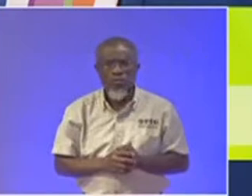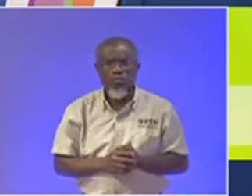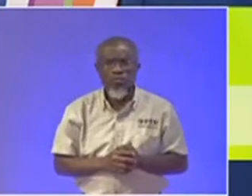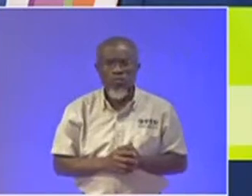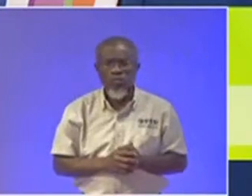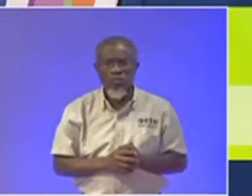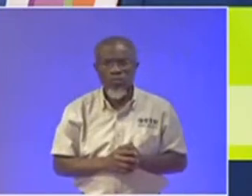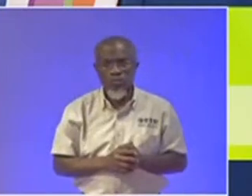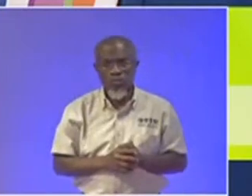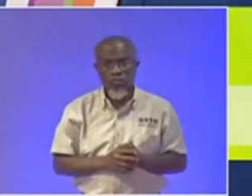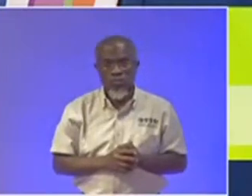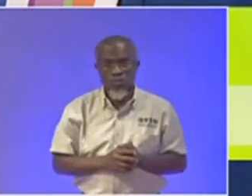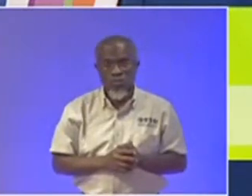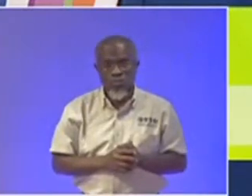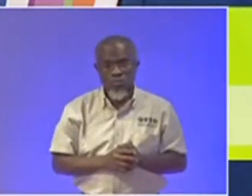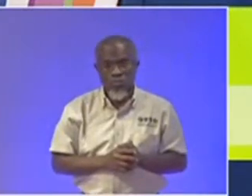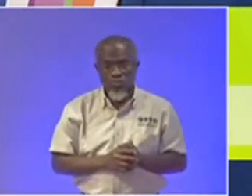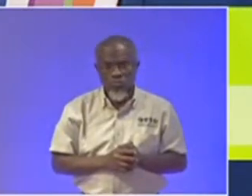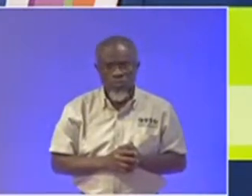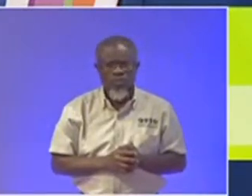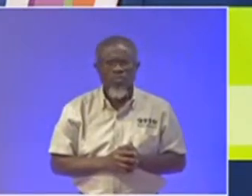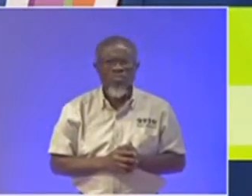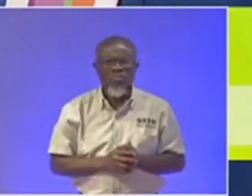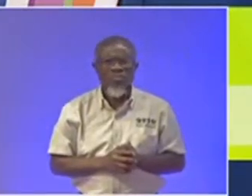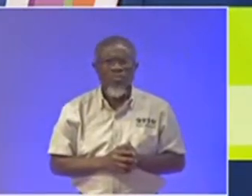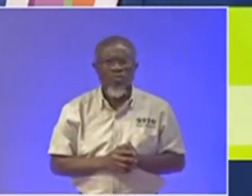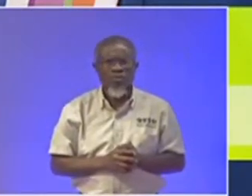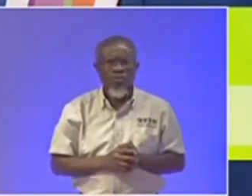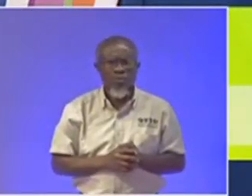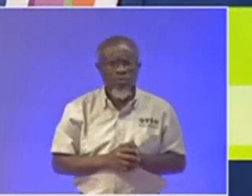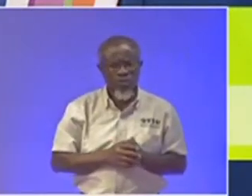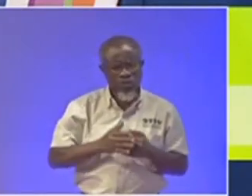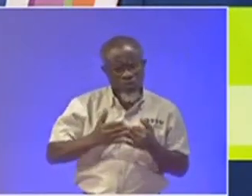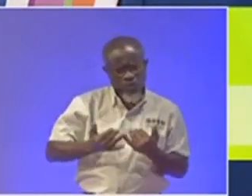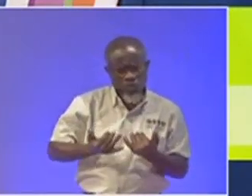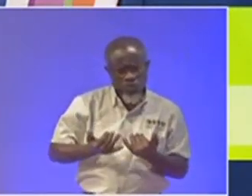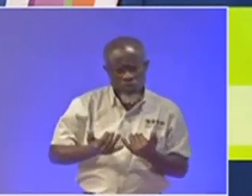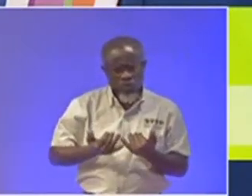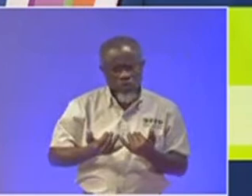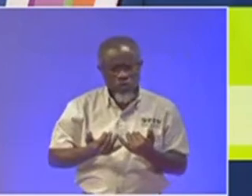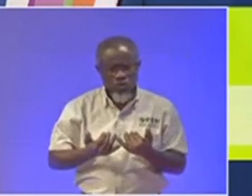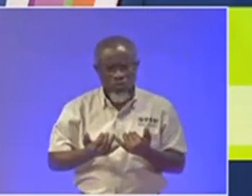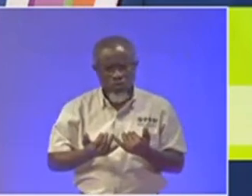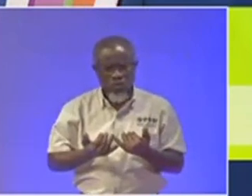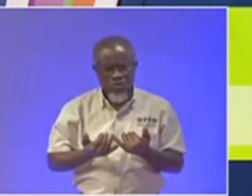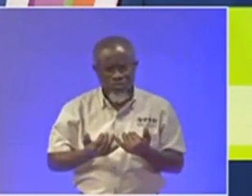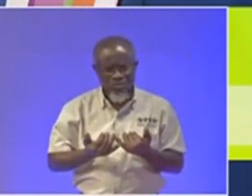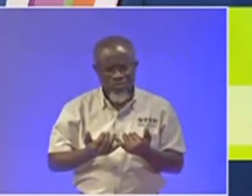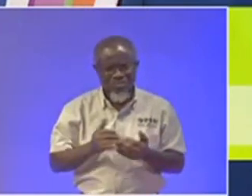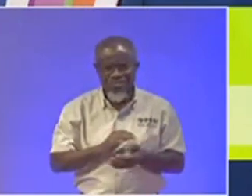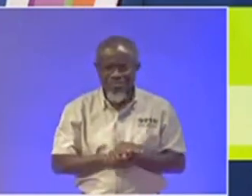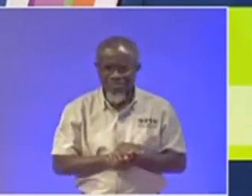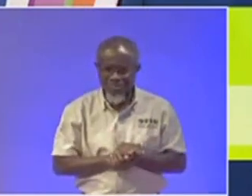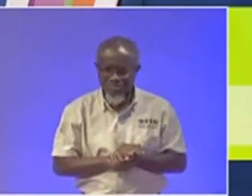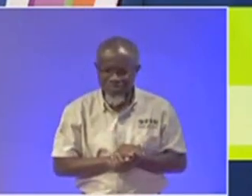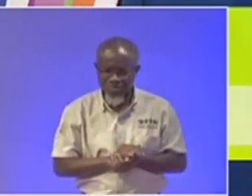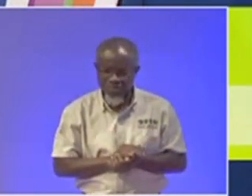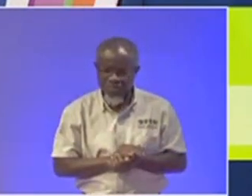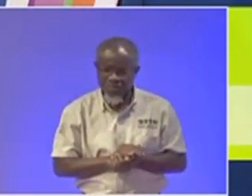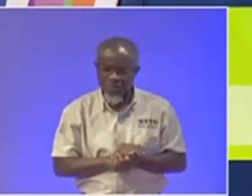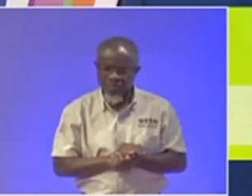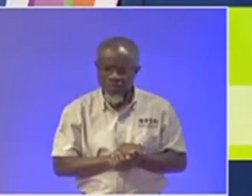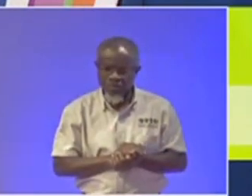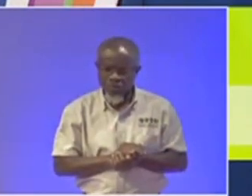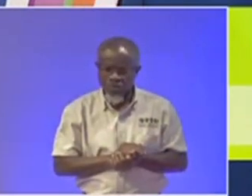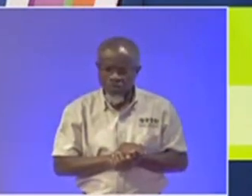Bastian, and even past STEM, now hearing about STEAM, so the A is for art, and that also brings into play